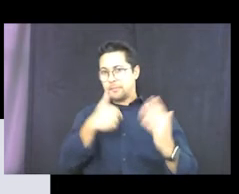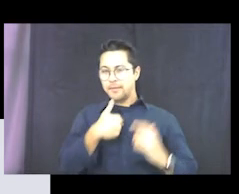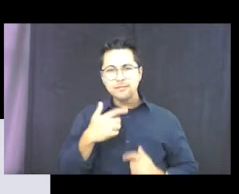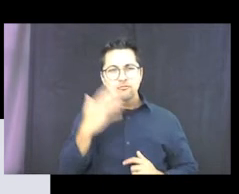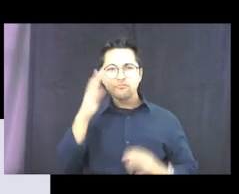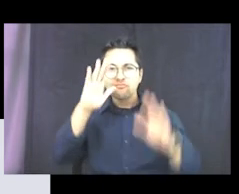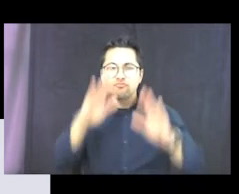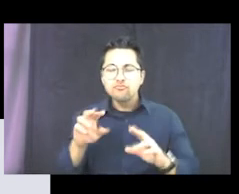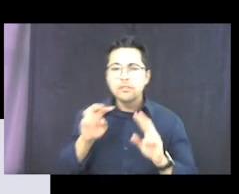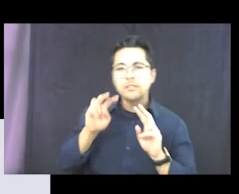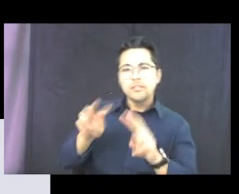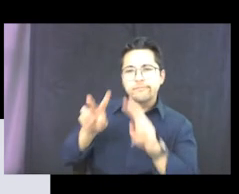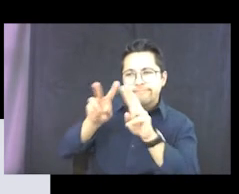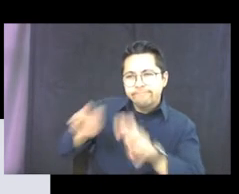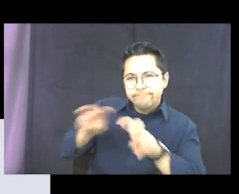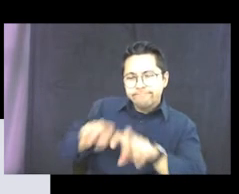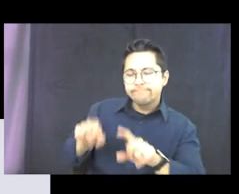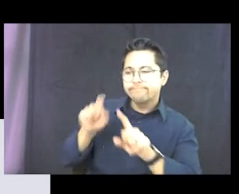looking at